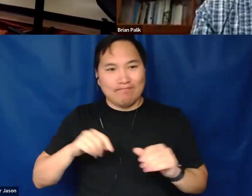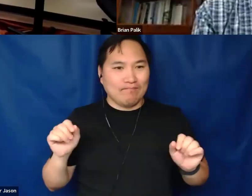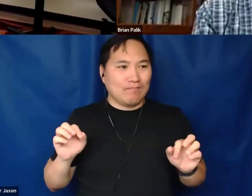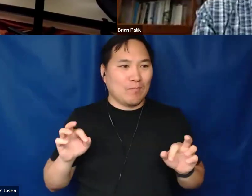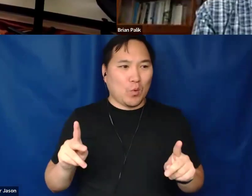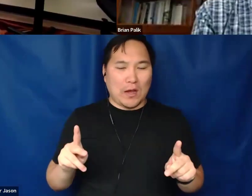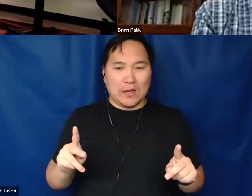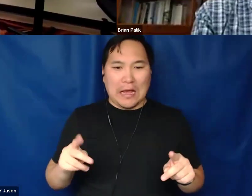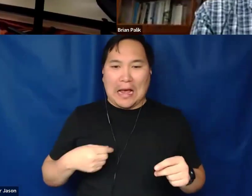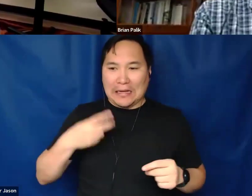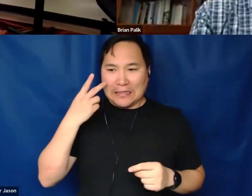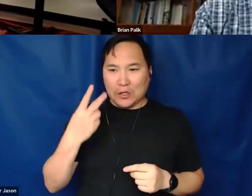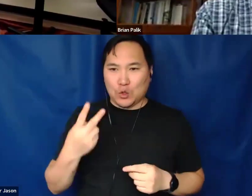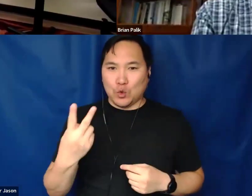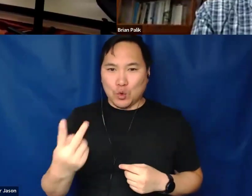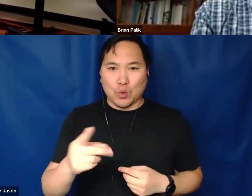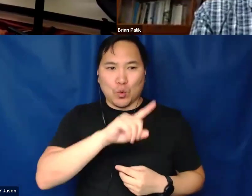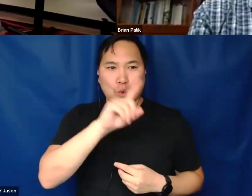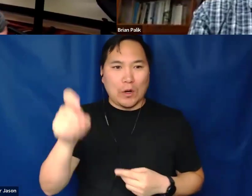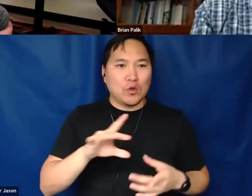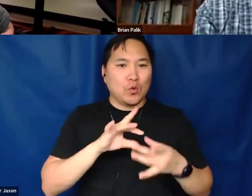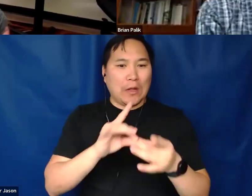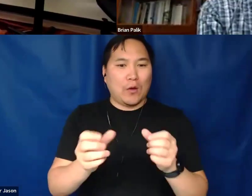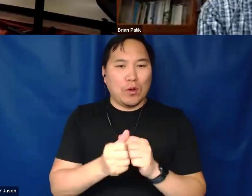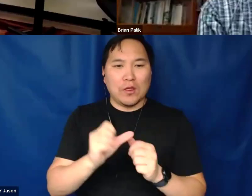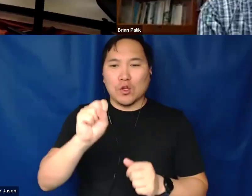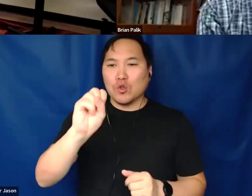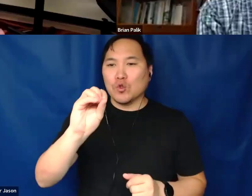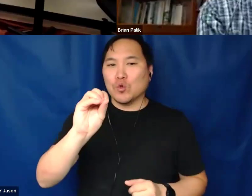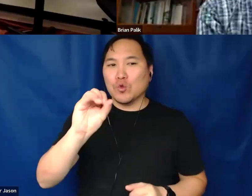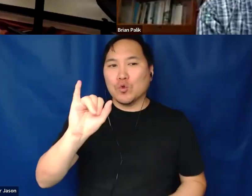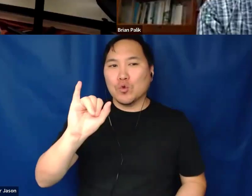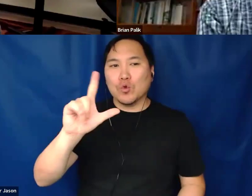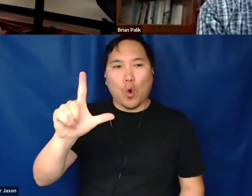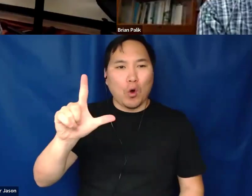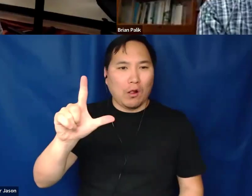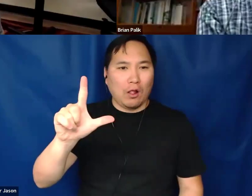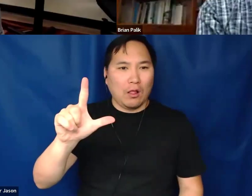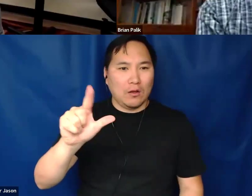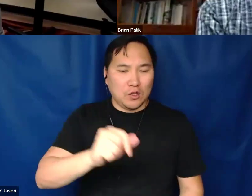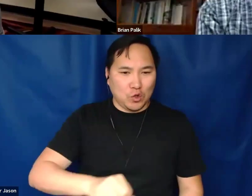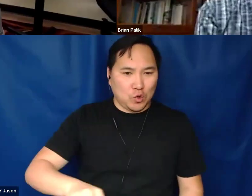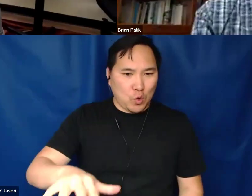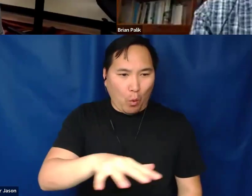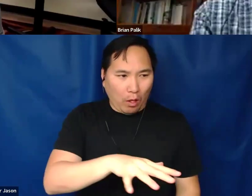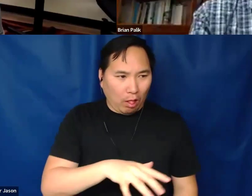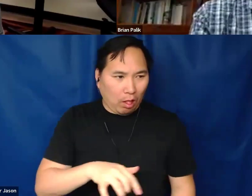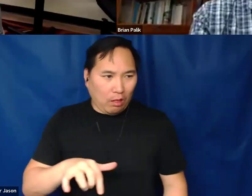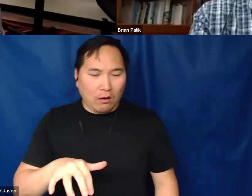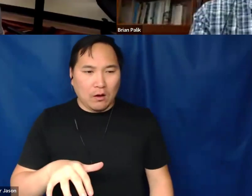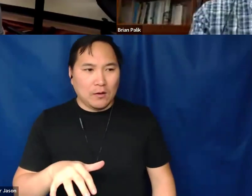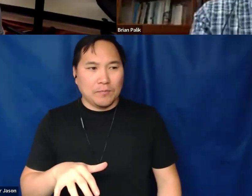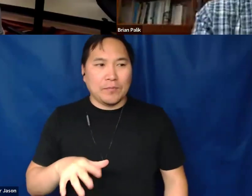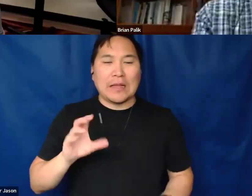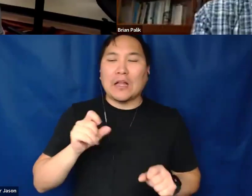So two questions related to soils that came in kind of around the time we took a break. One is, can you talk about